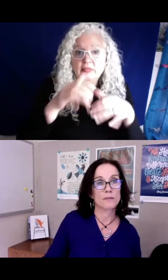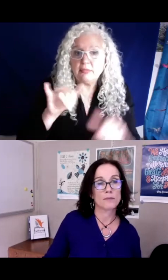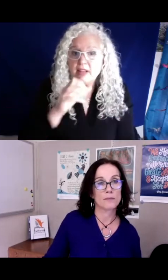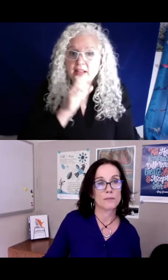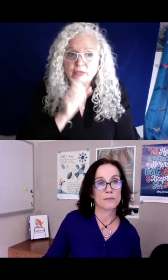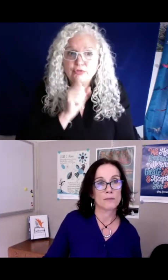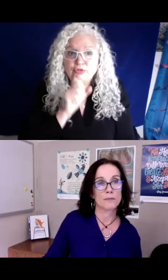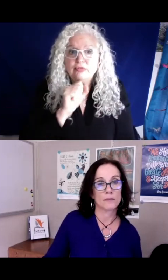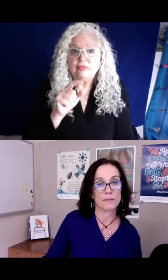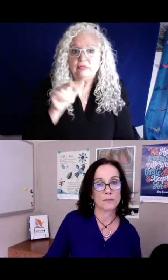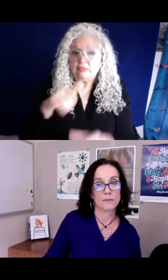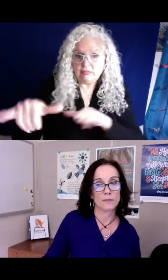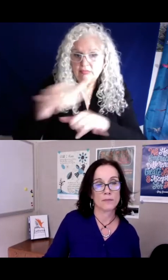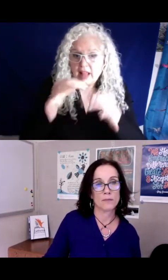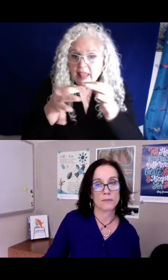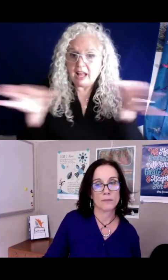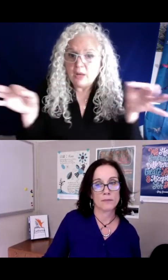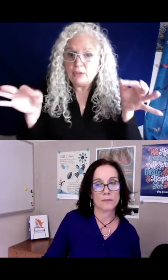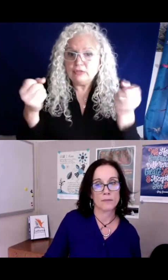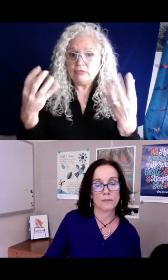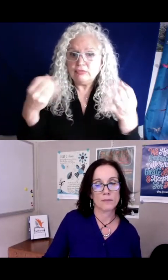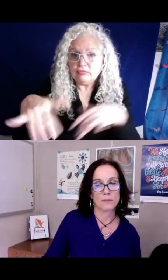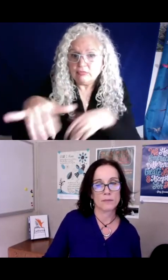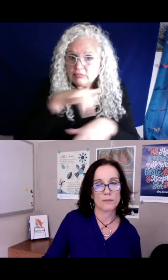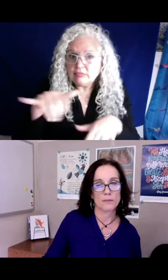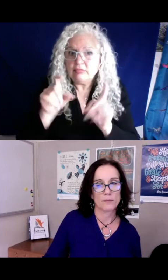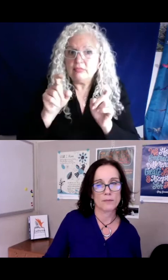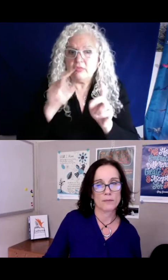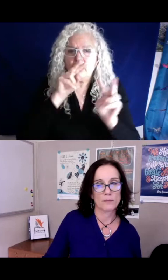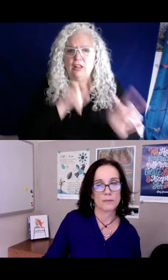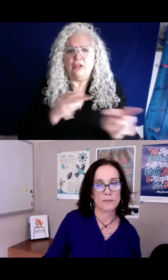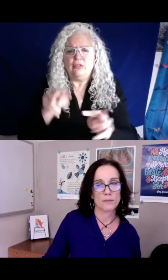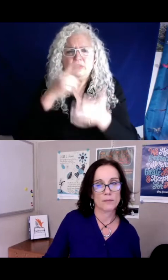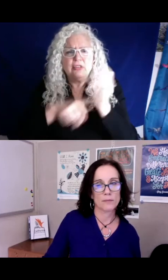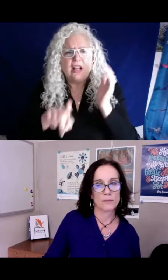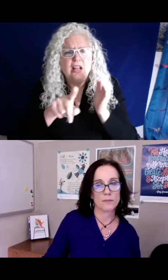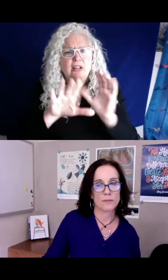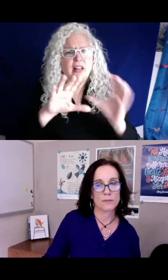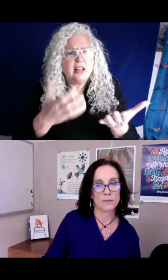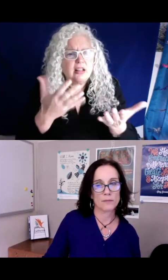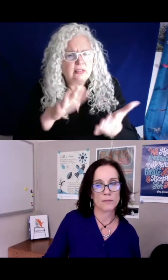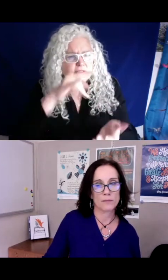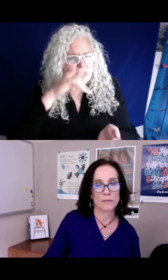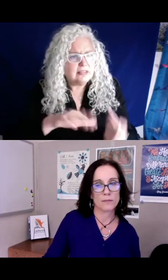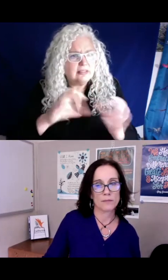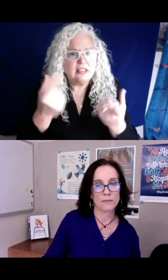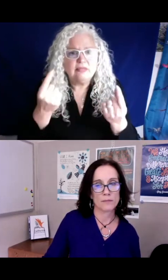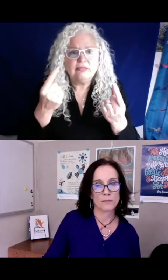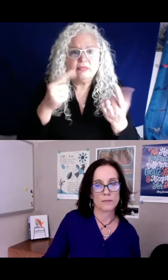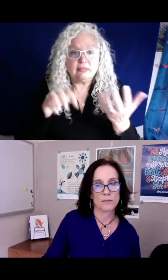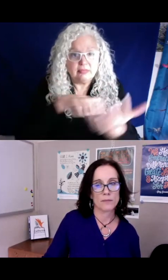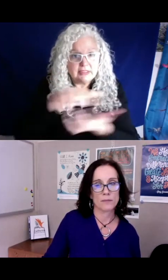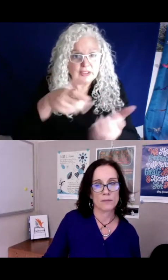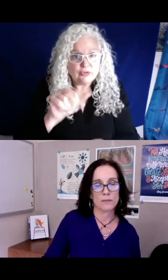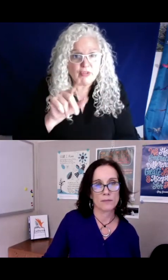on grade level with their peers in the same age group, same language. So you have to look at these factors and